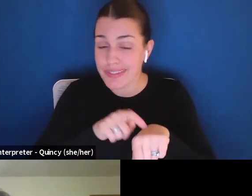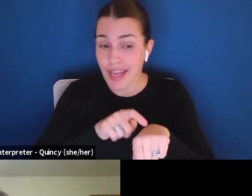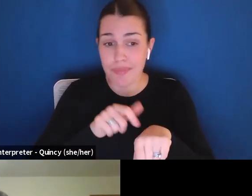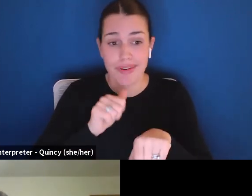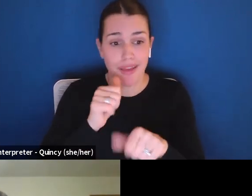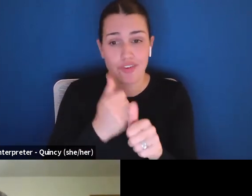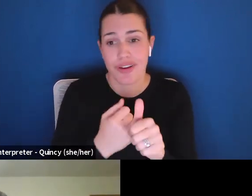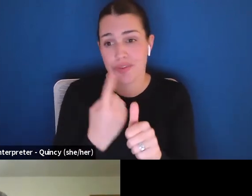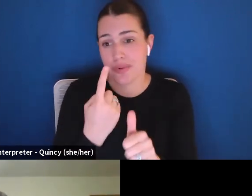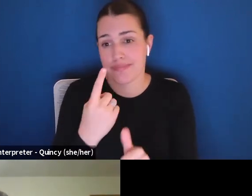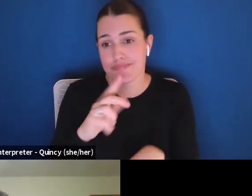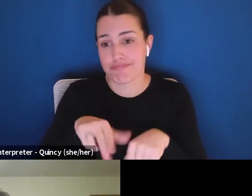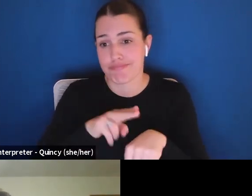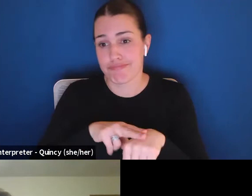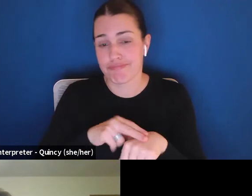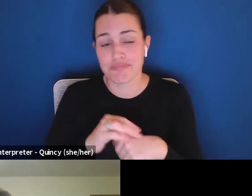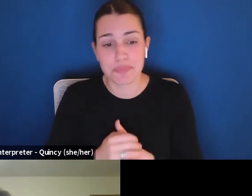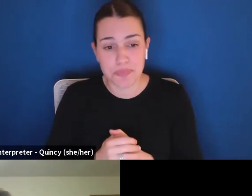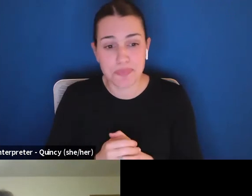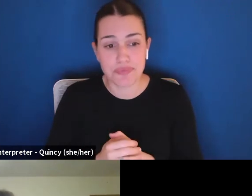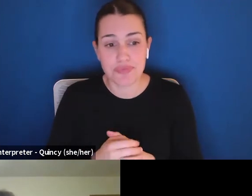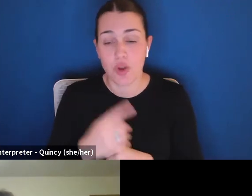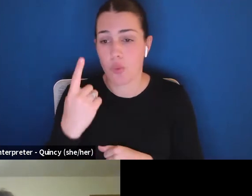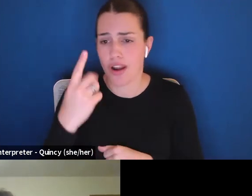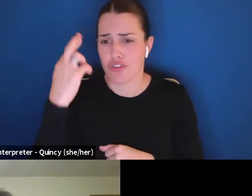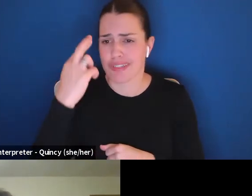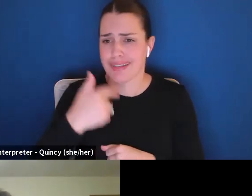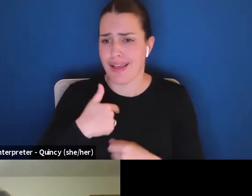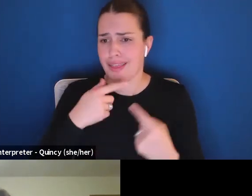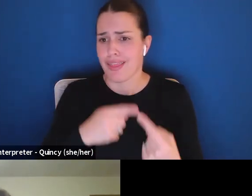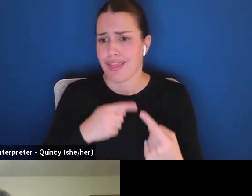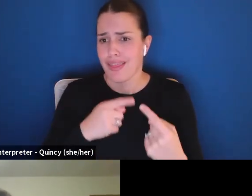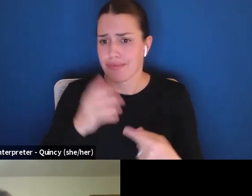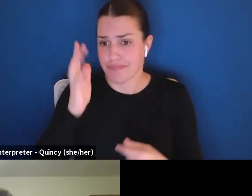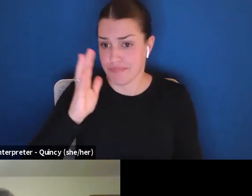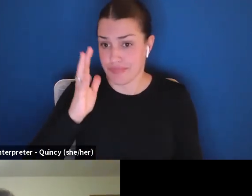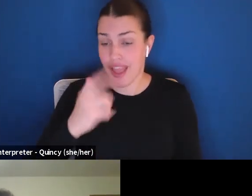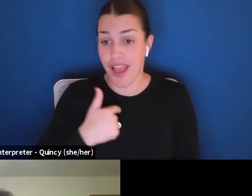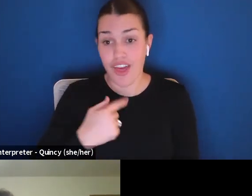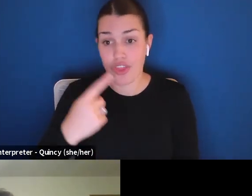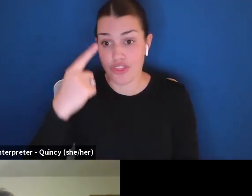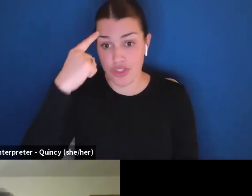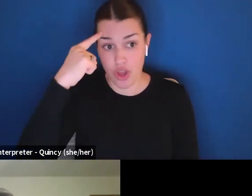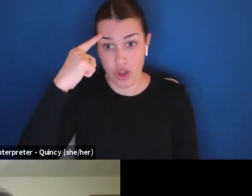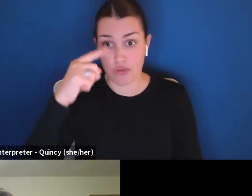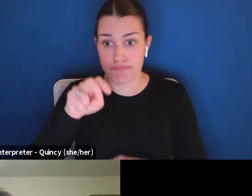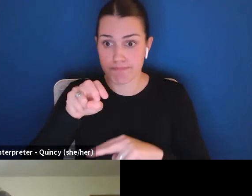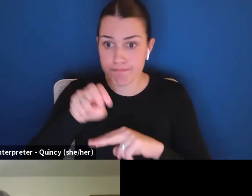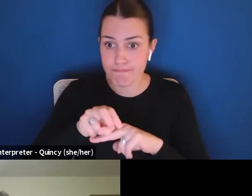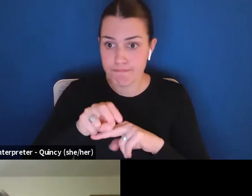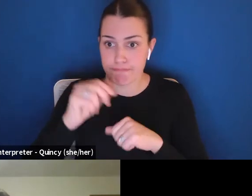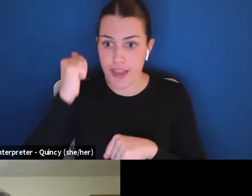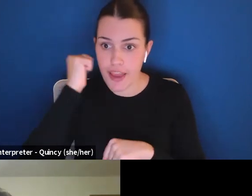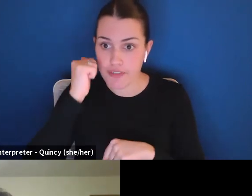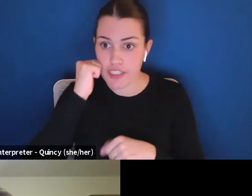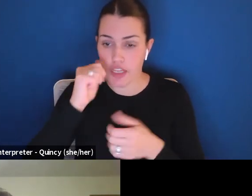everyone. I think one of the reasons why I used to struggle with journaling is because I thought like you have to sit down every single day